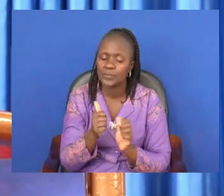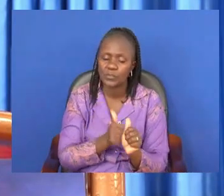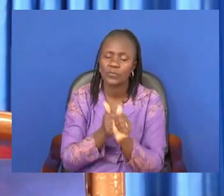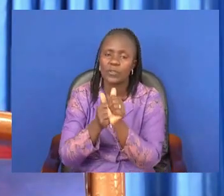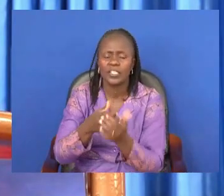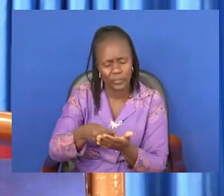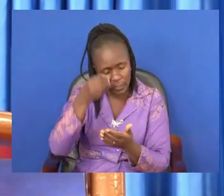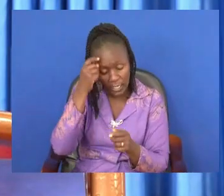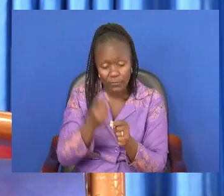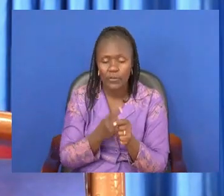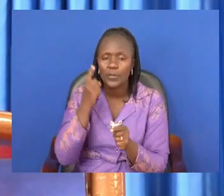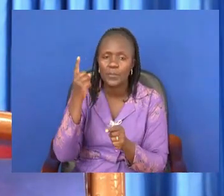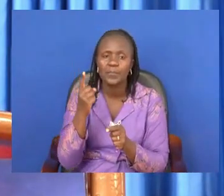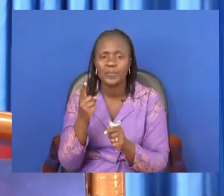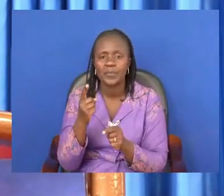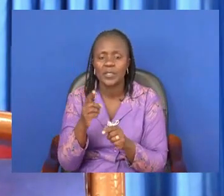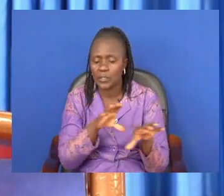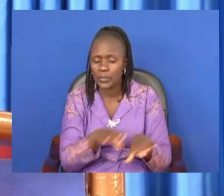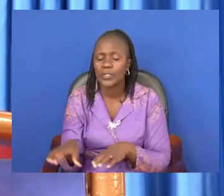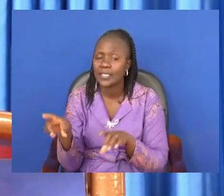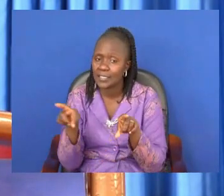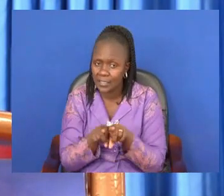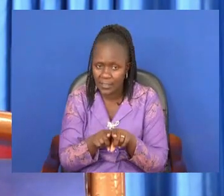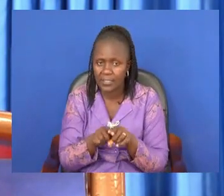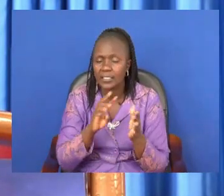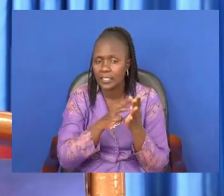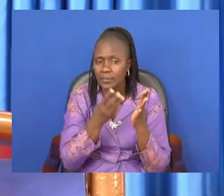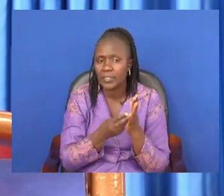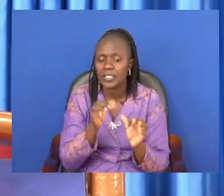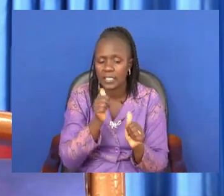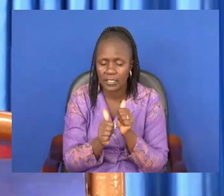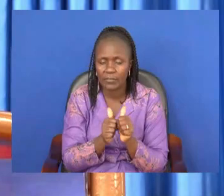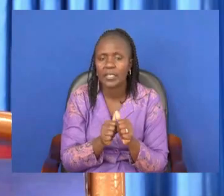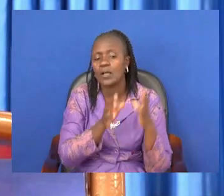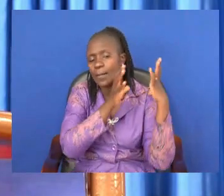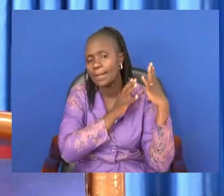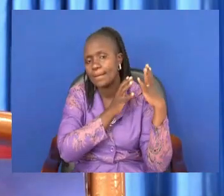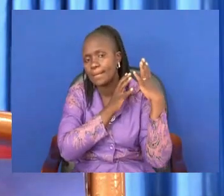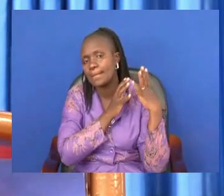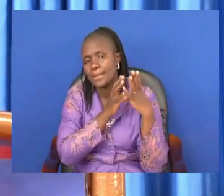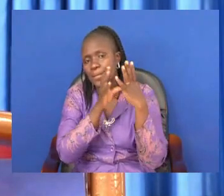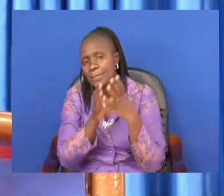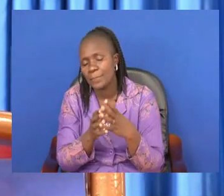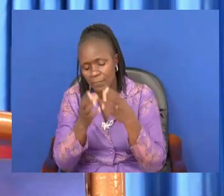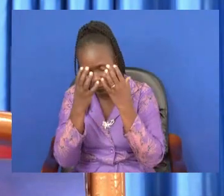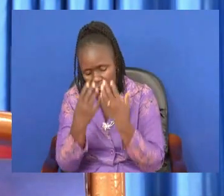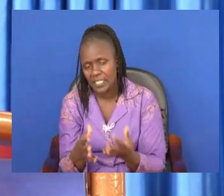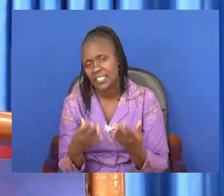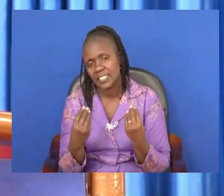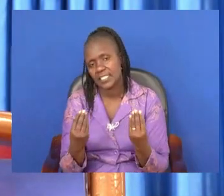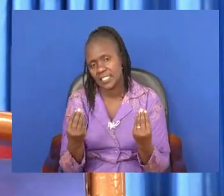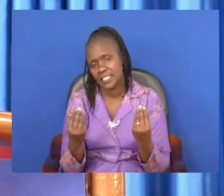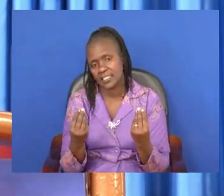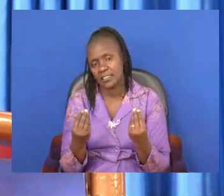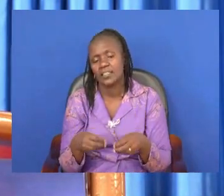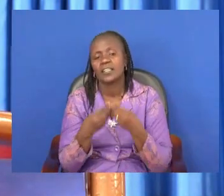to learn from him. And when you are doing that, it means even our burdens are being brought down. He gives us